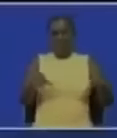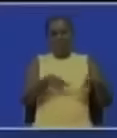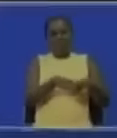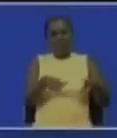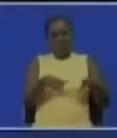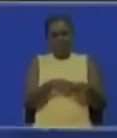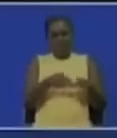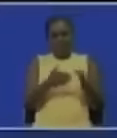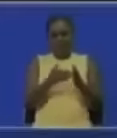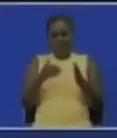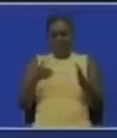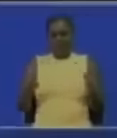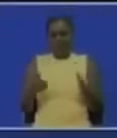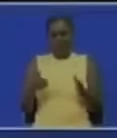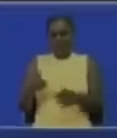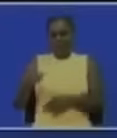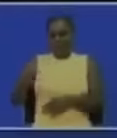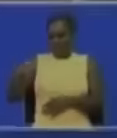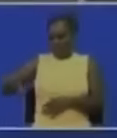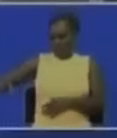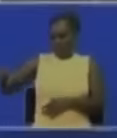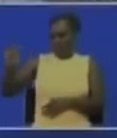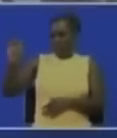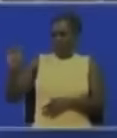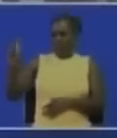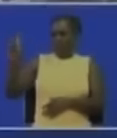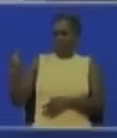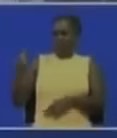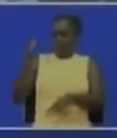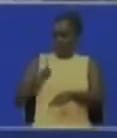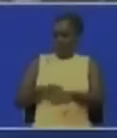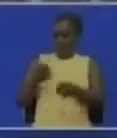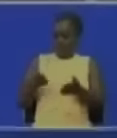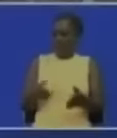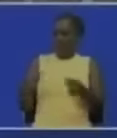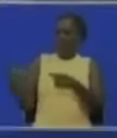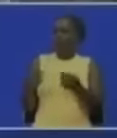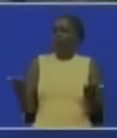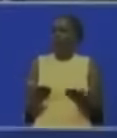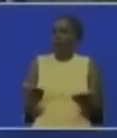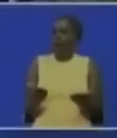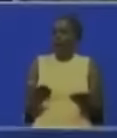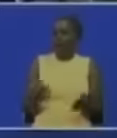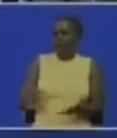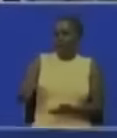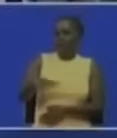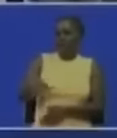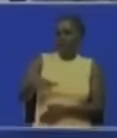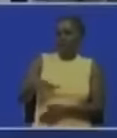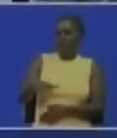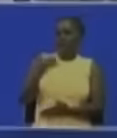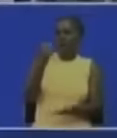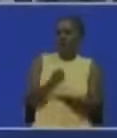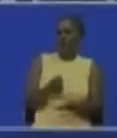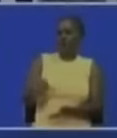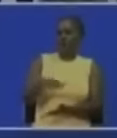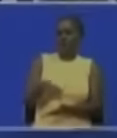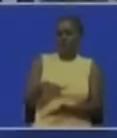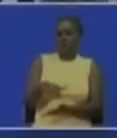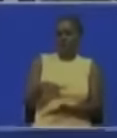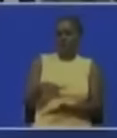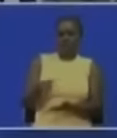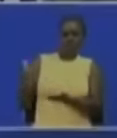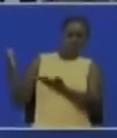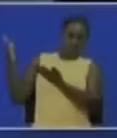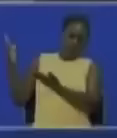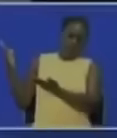arms against their counterparts from the County Executive. This time, the battle is for space. The north wing of the County Hall, which